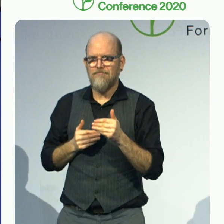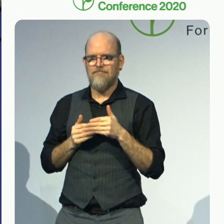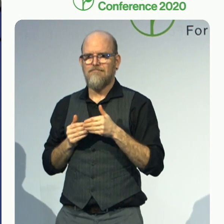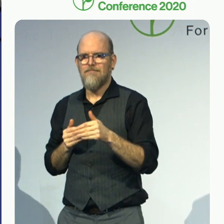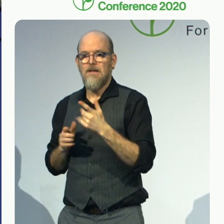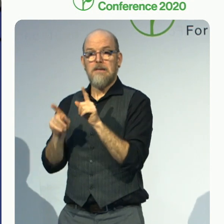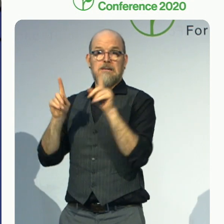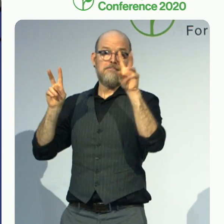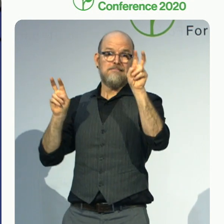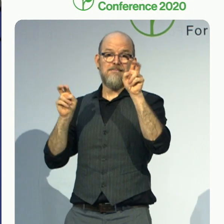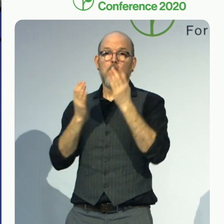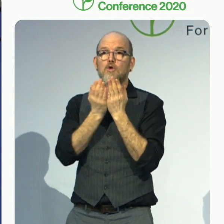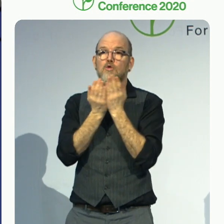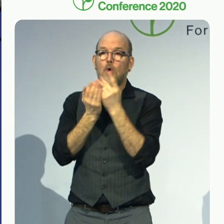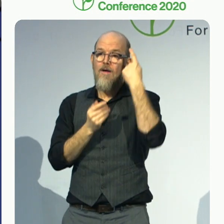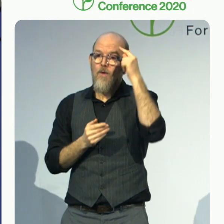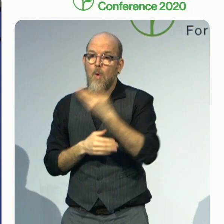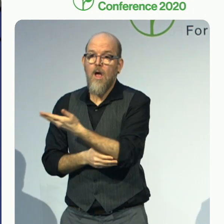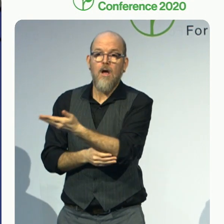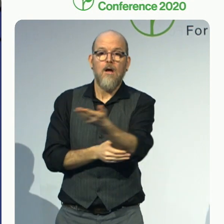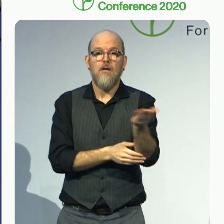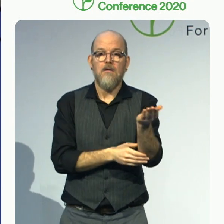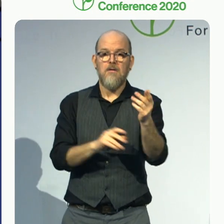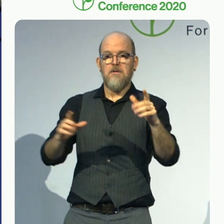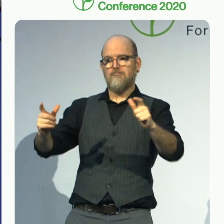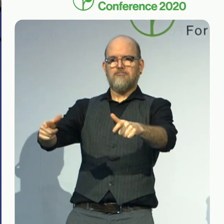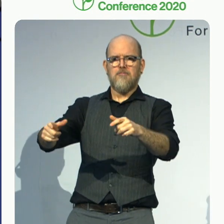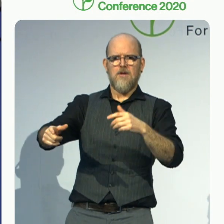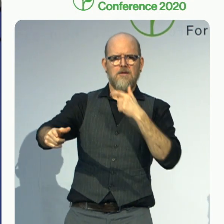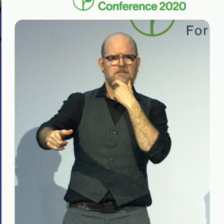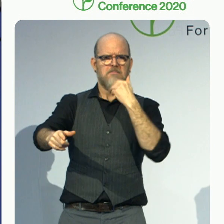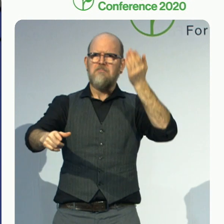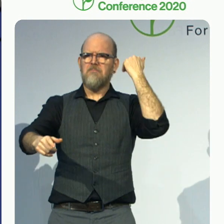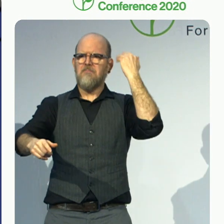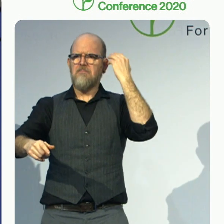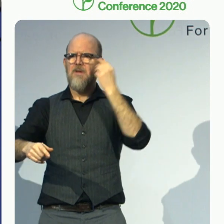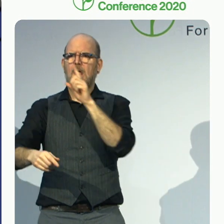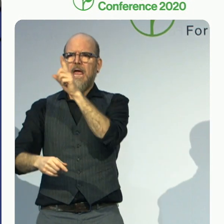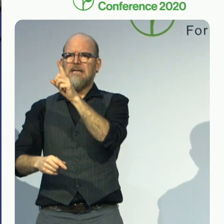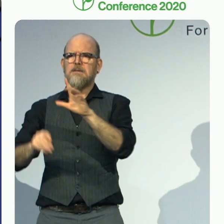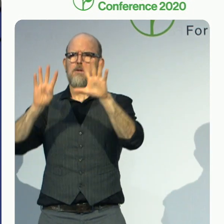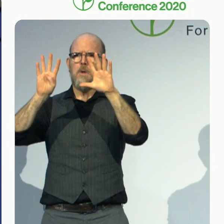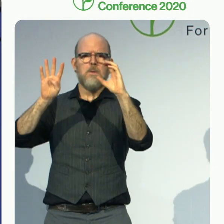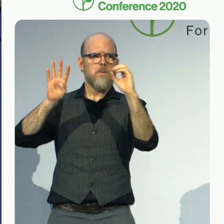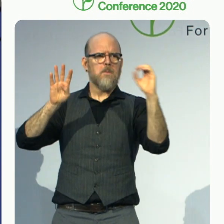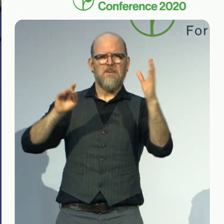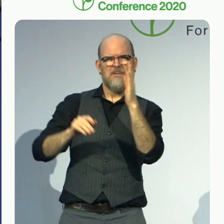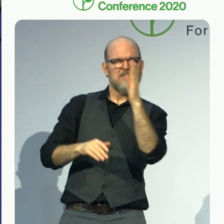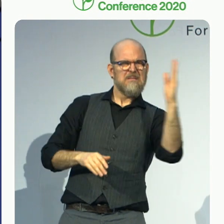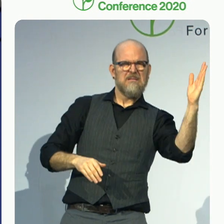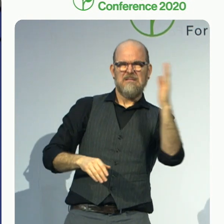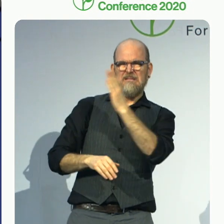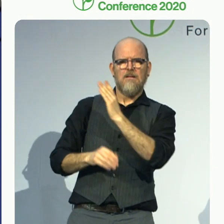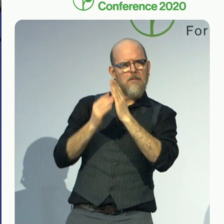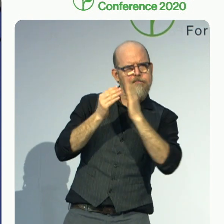in Western Europe at the end of the 19th century, that was a time where social values were very, very different. And at